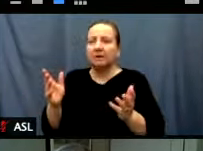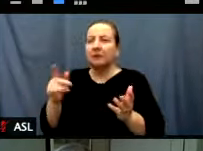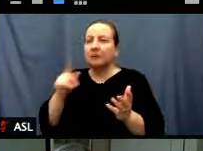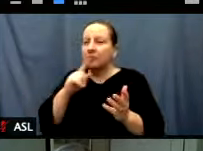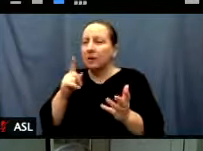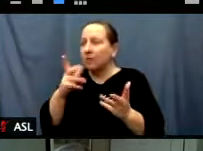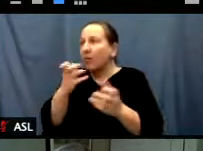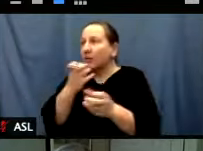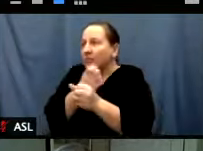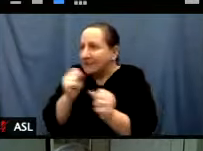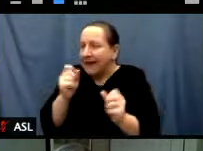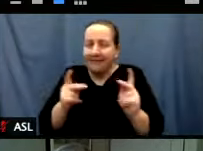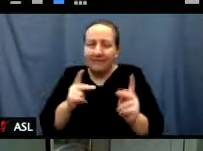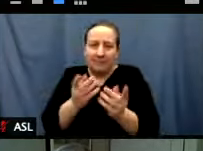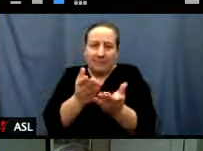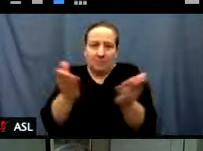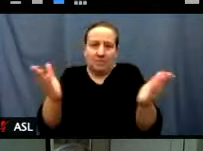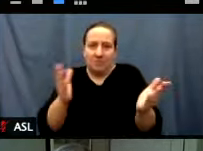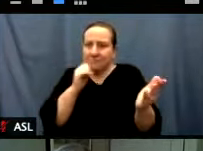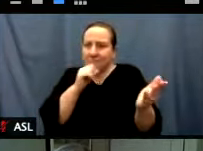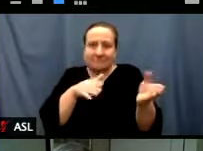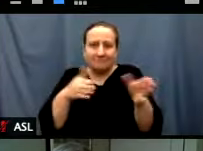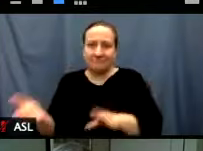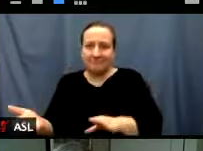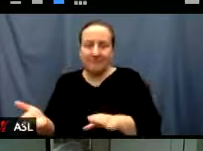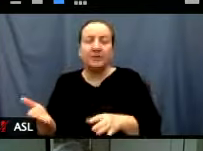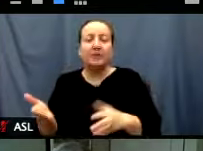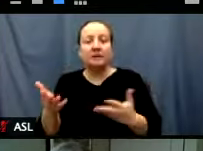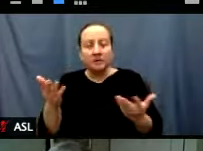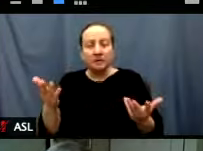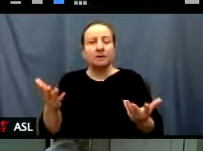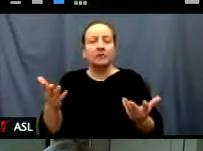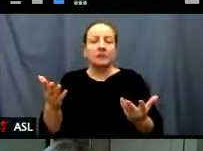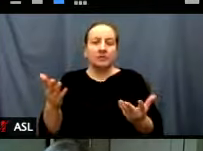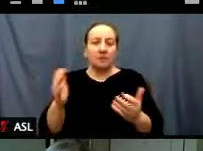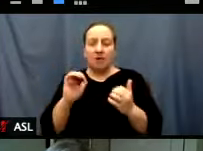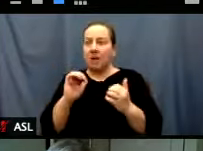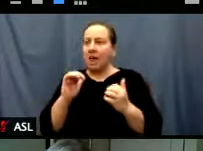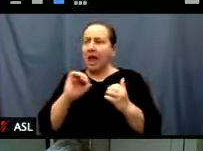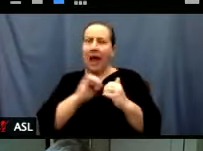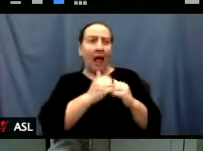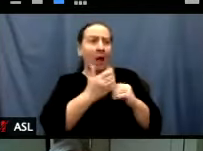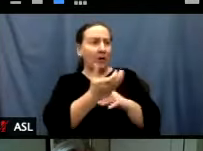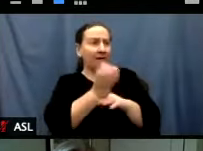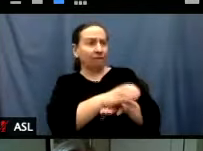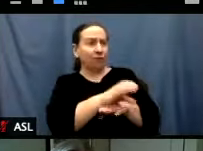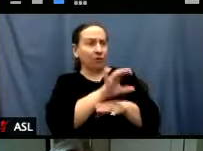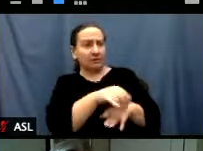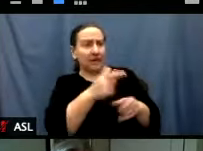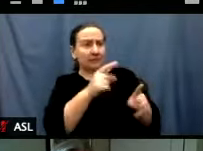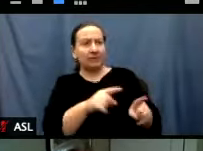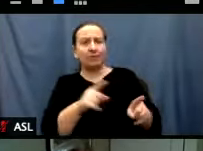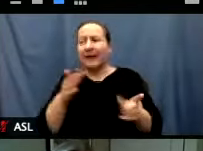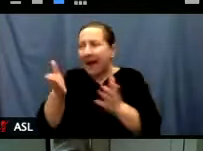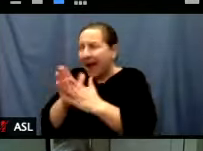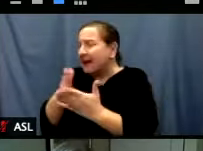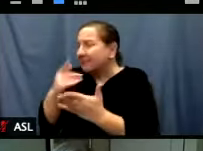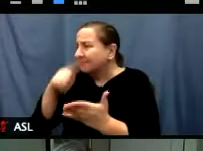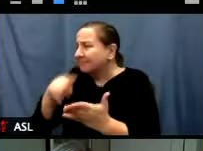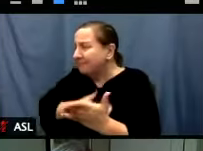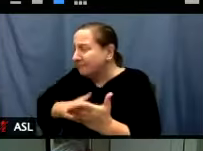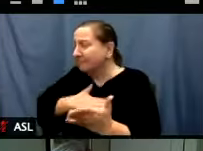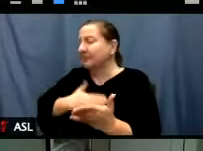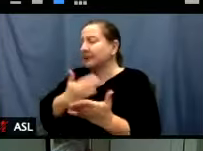save lives. And so rather than moving towards, well, how are you going to enforce this? We ask that people comply, and we ask that people work